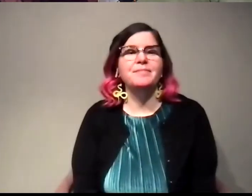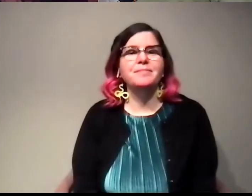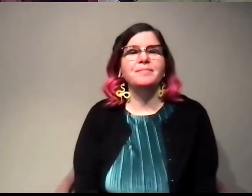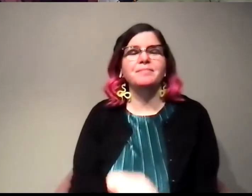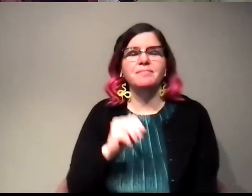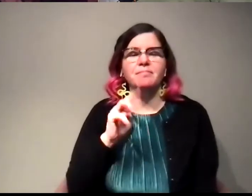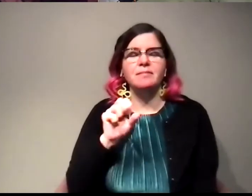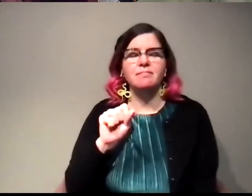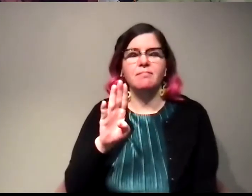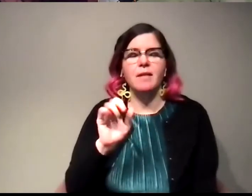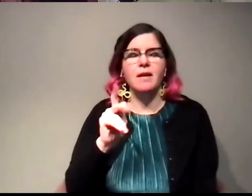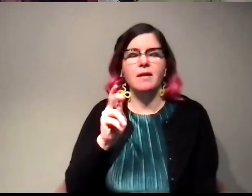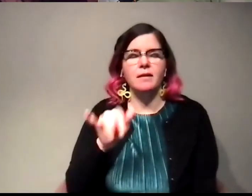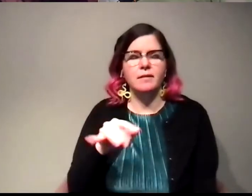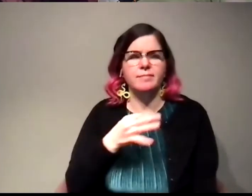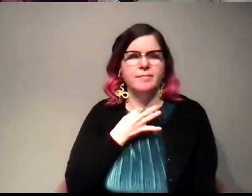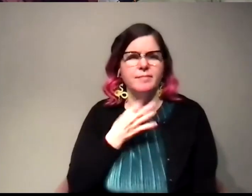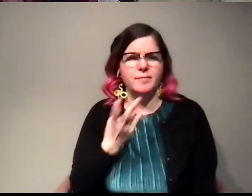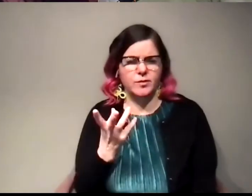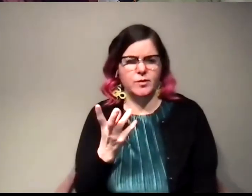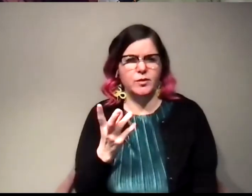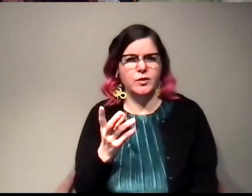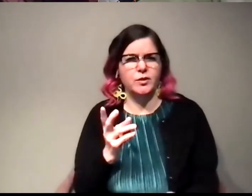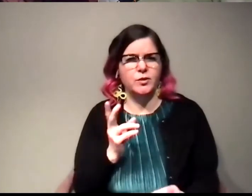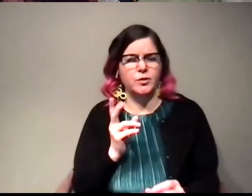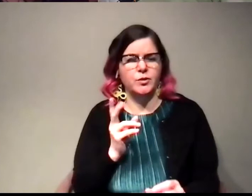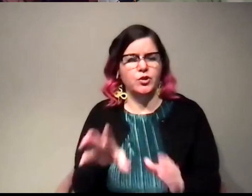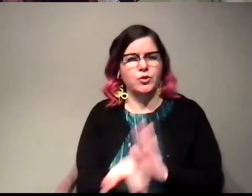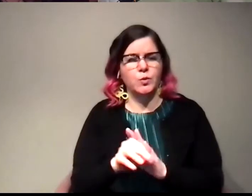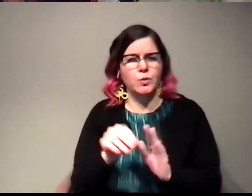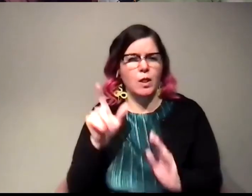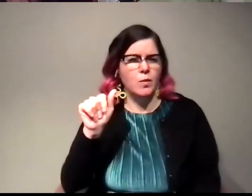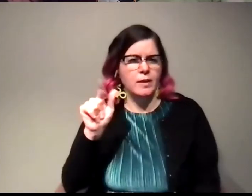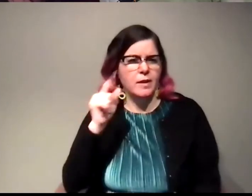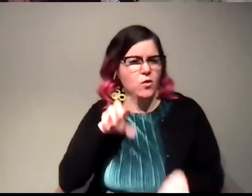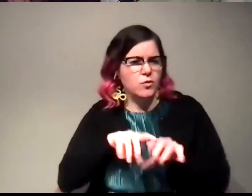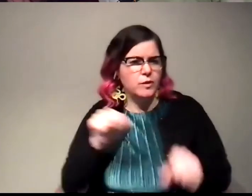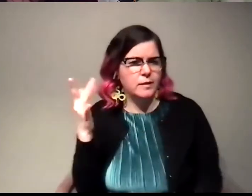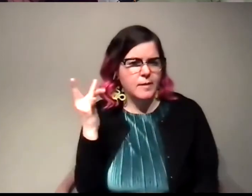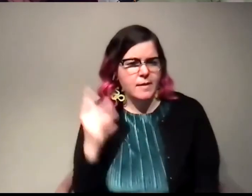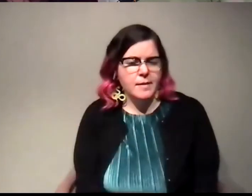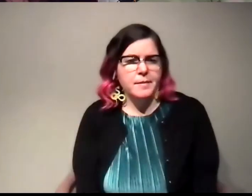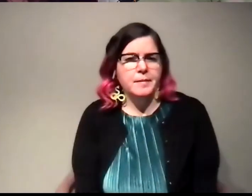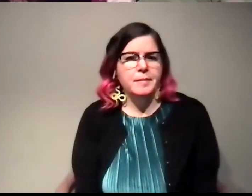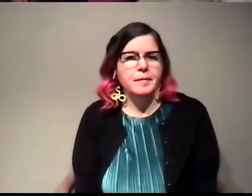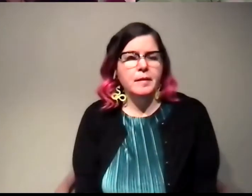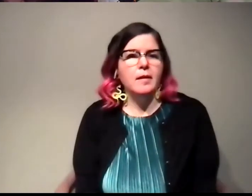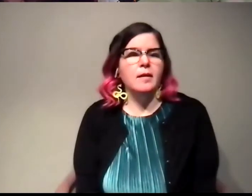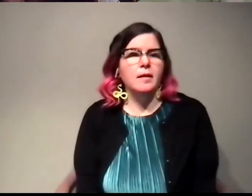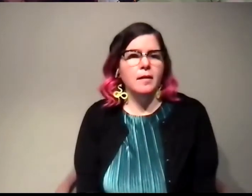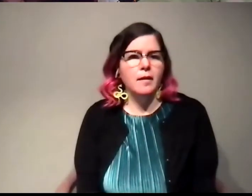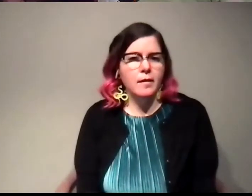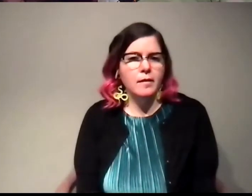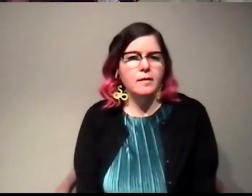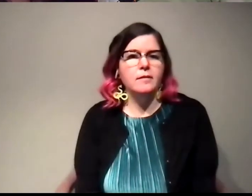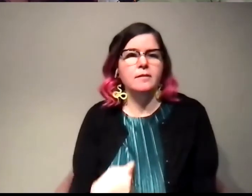know, what made you choose to come to Louisiana for your degrees? So I had